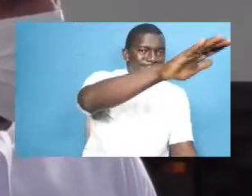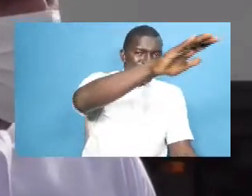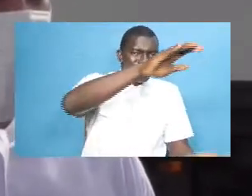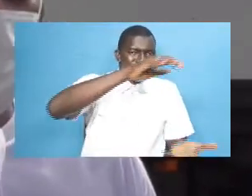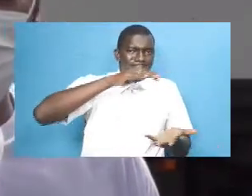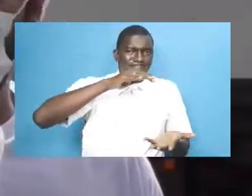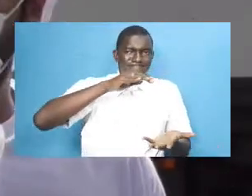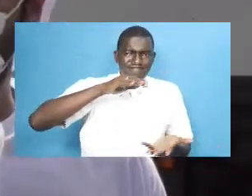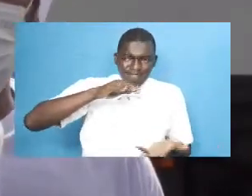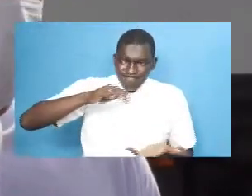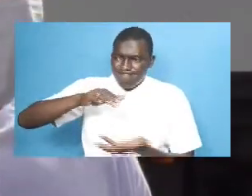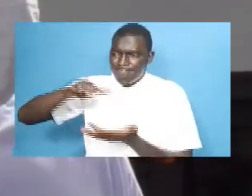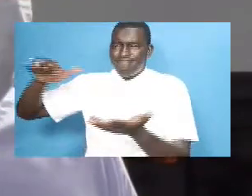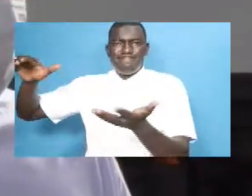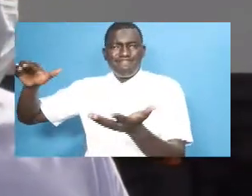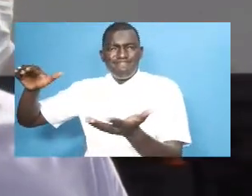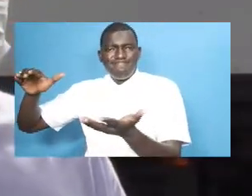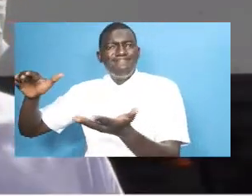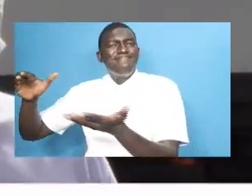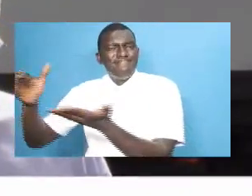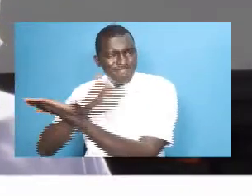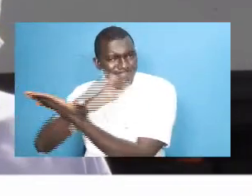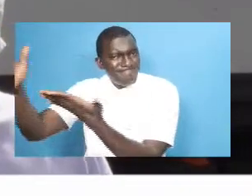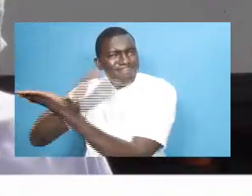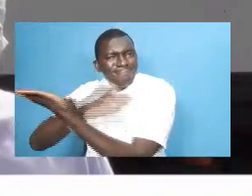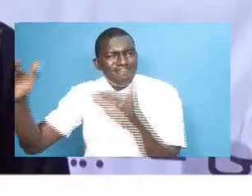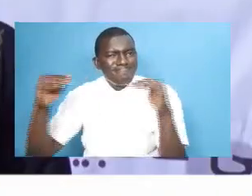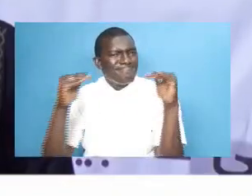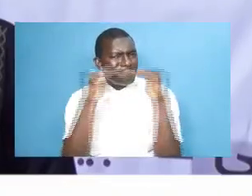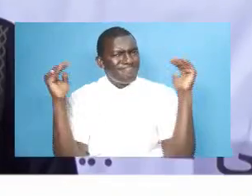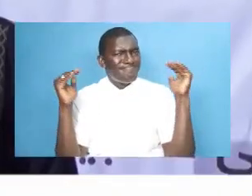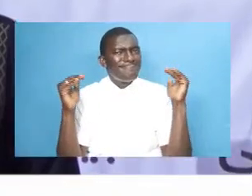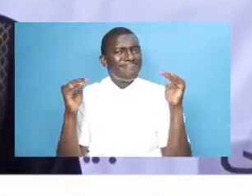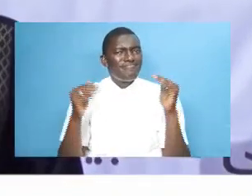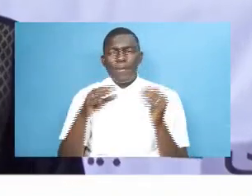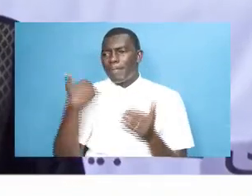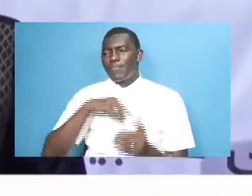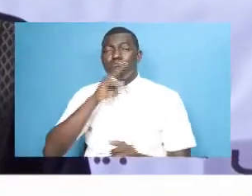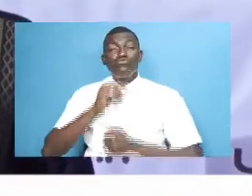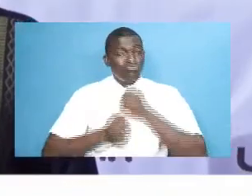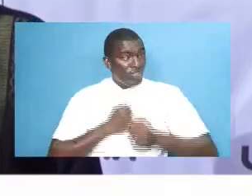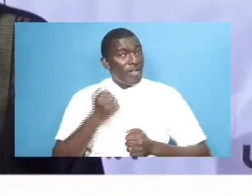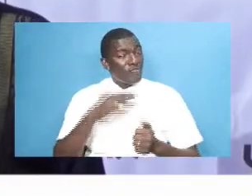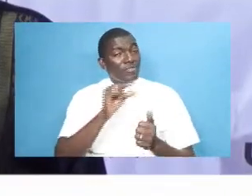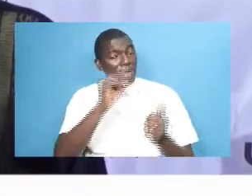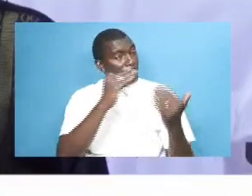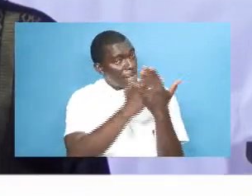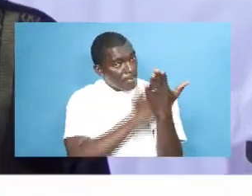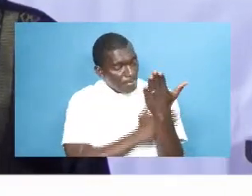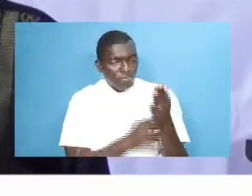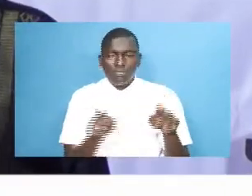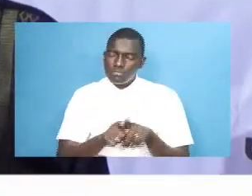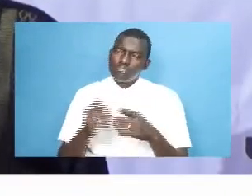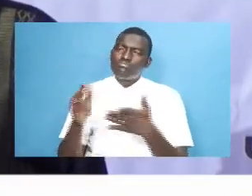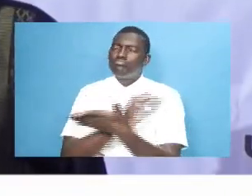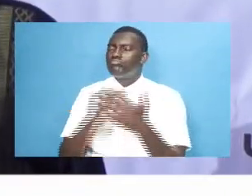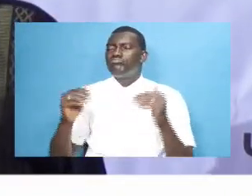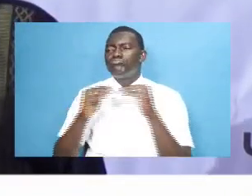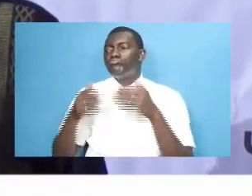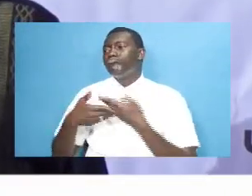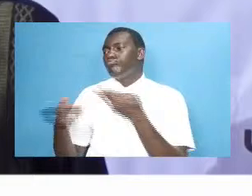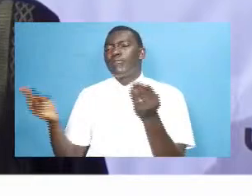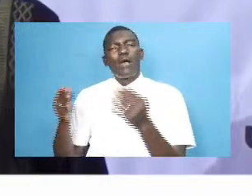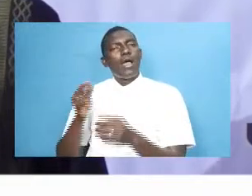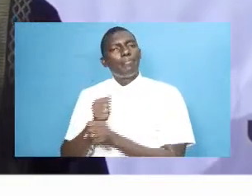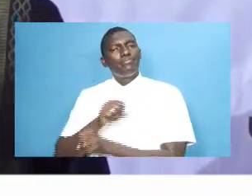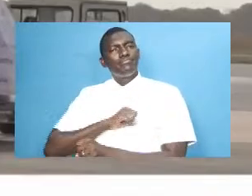to the windstorm victims in line with the response strategies of his agency, which will help the beneficiaries re-establish themselves